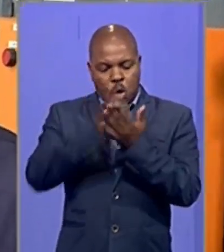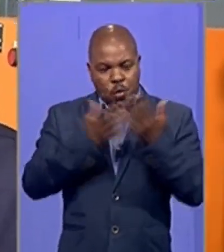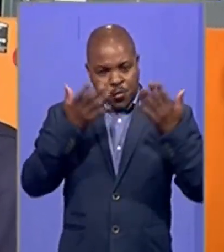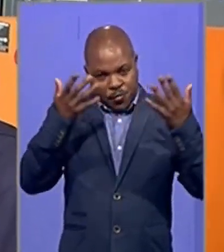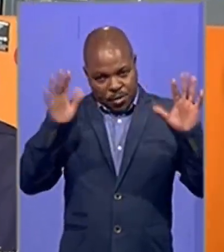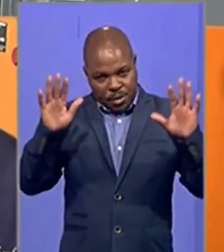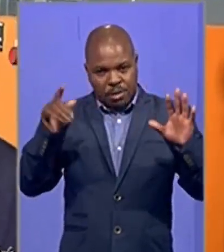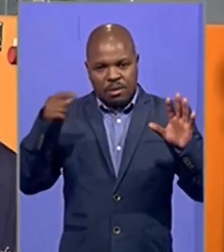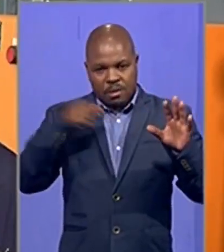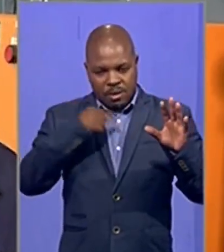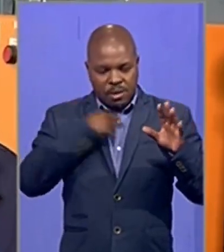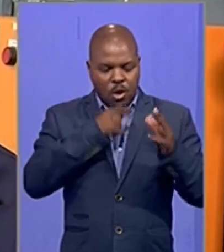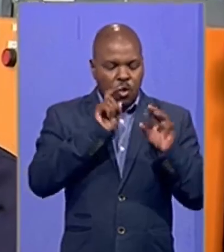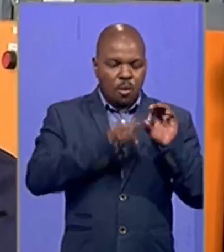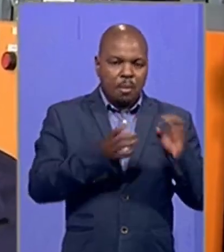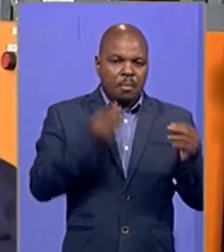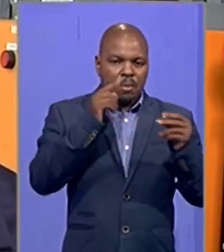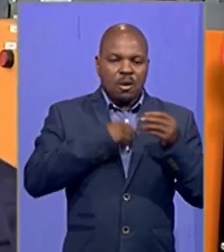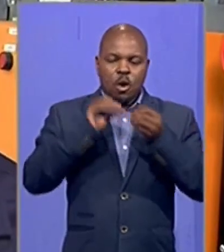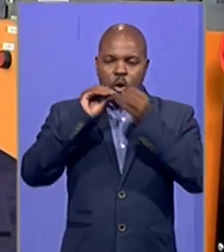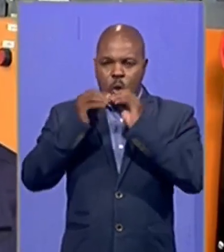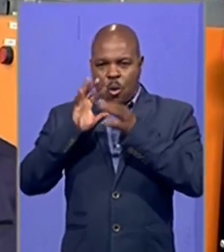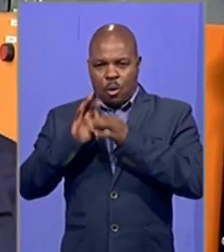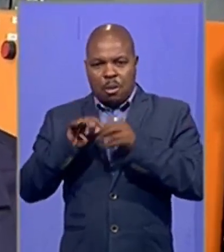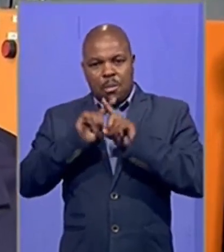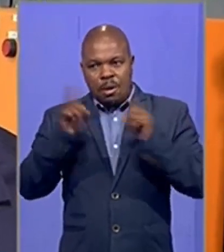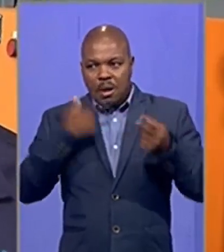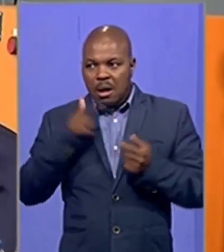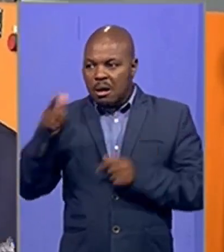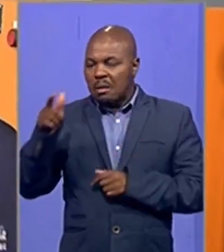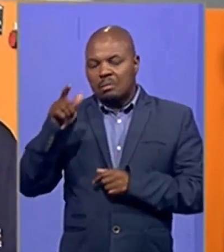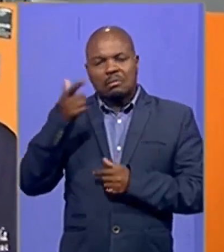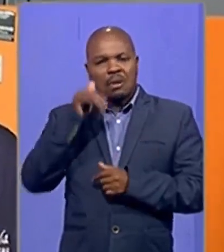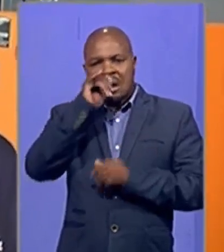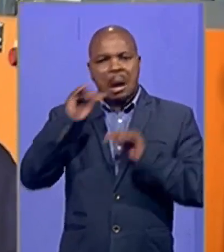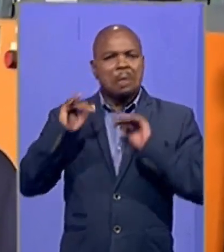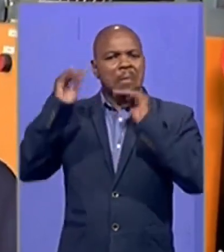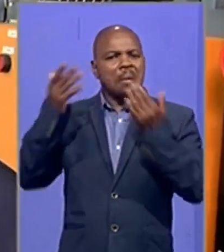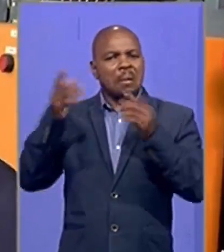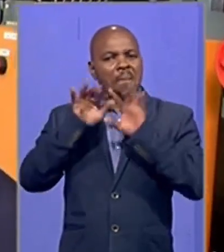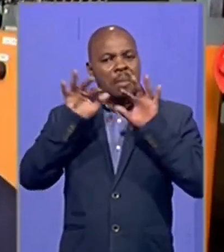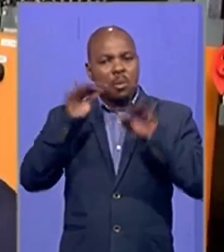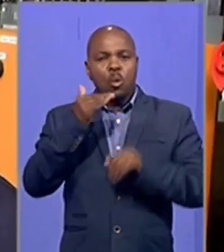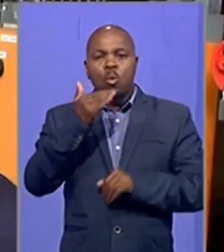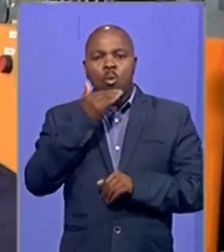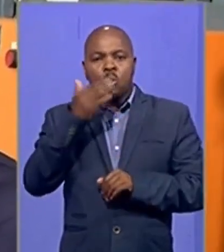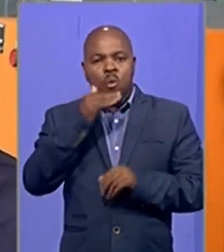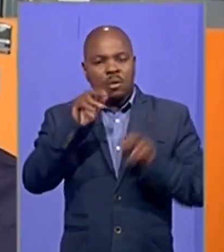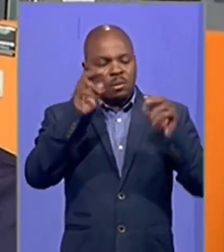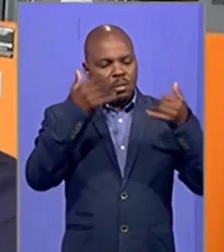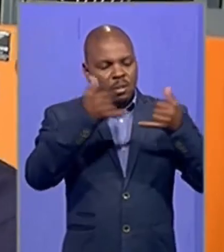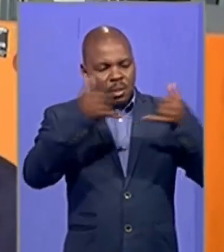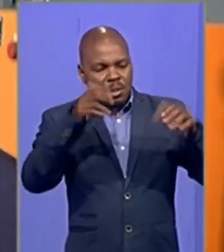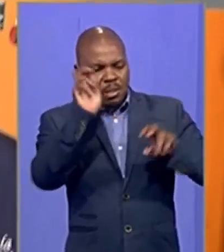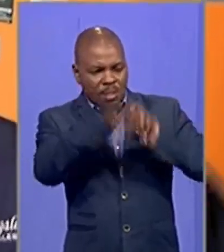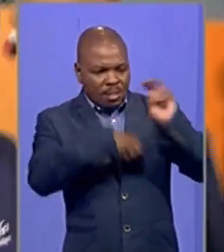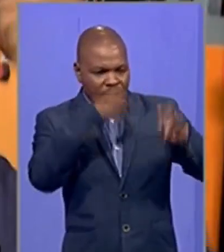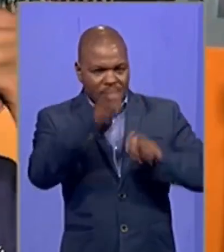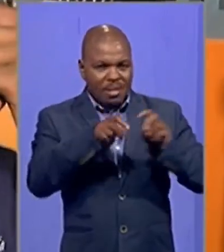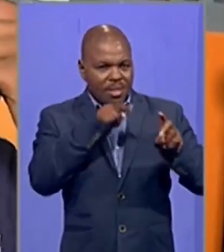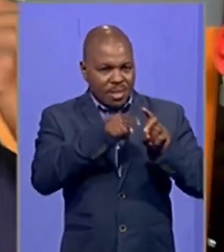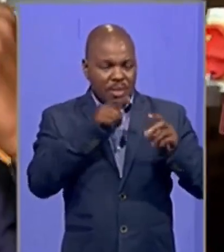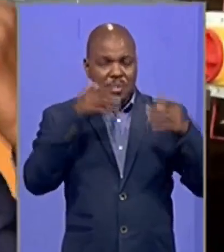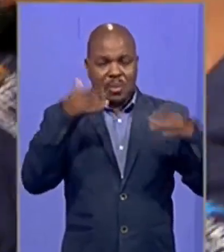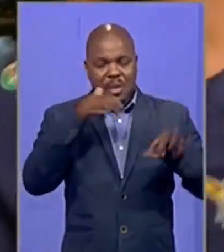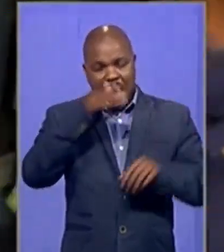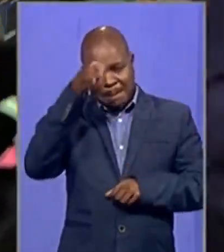go sit at home. That is why we see crime rate is going up. Right now, the people who are busy stealing copper or stealing, these people, they are